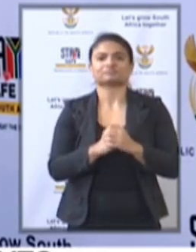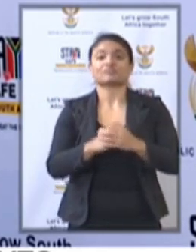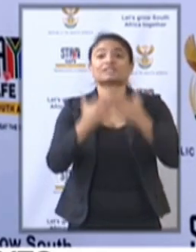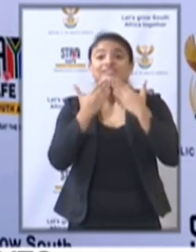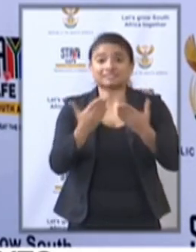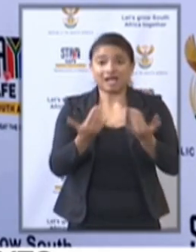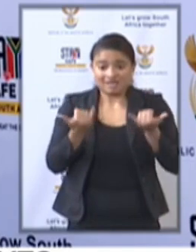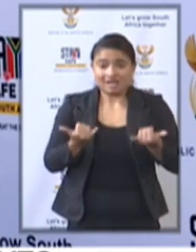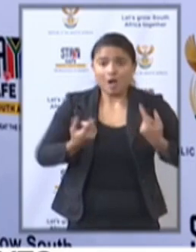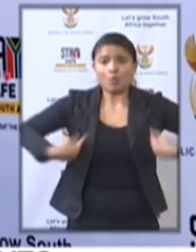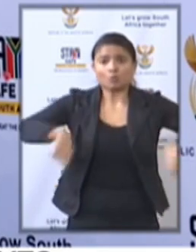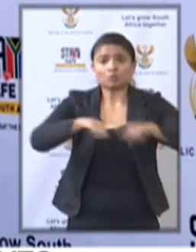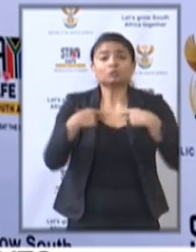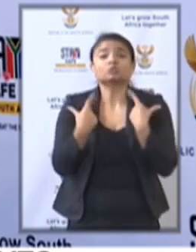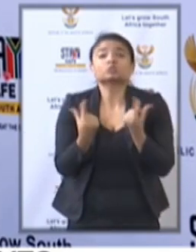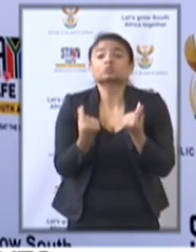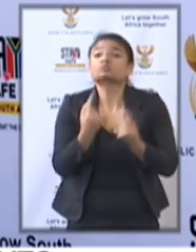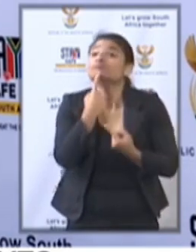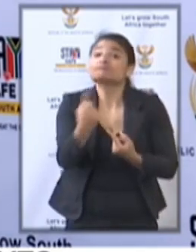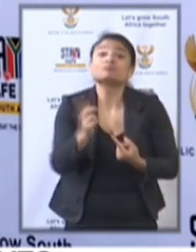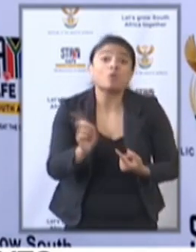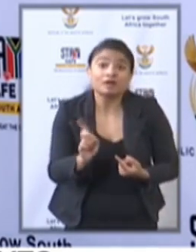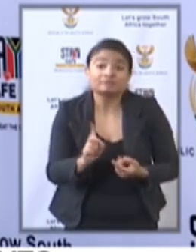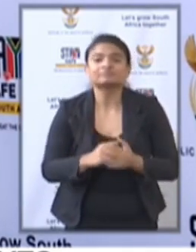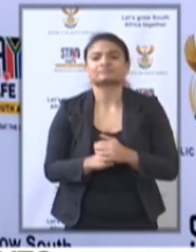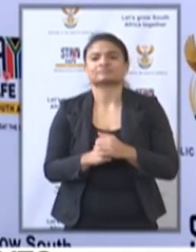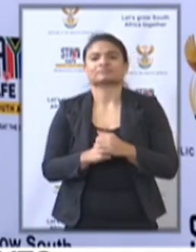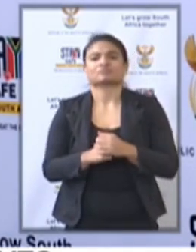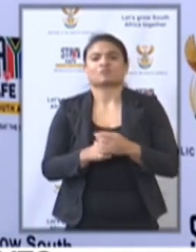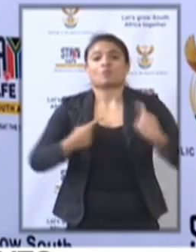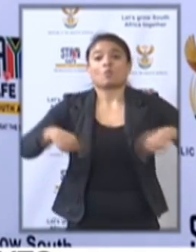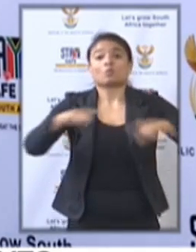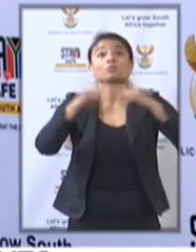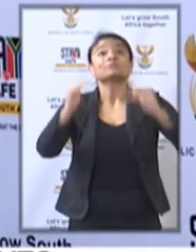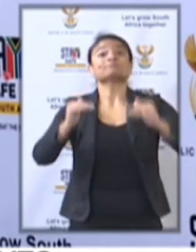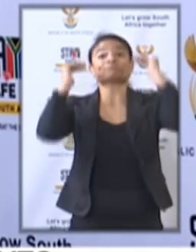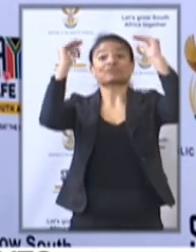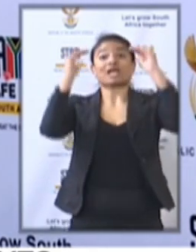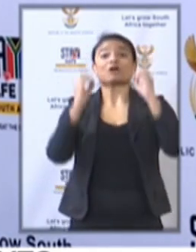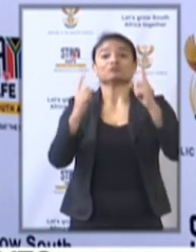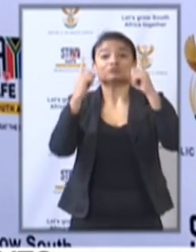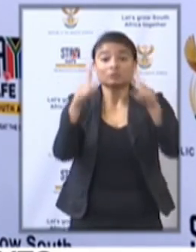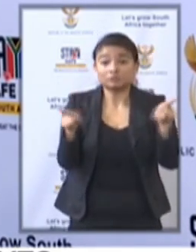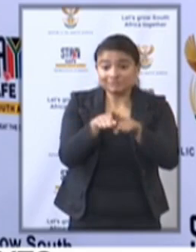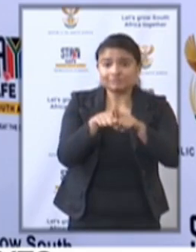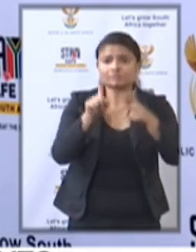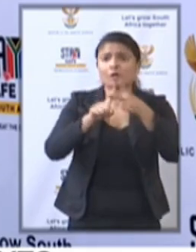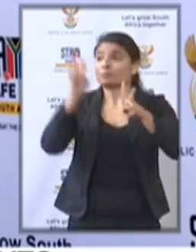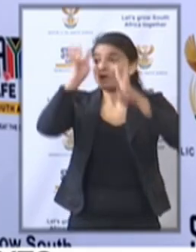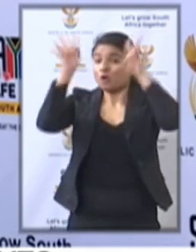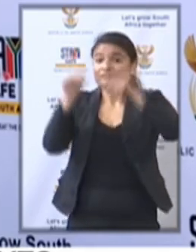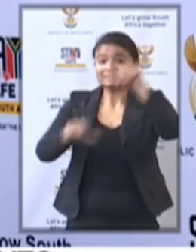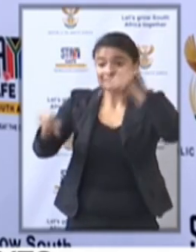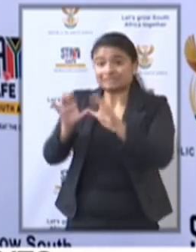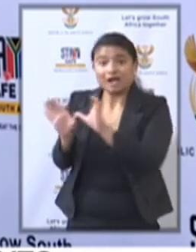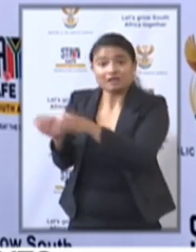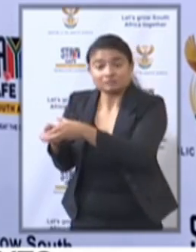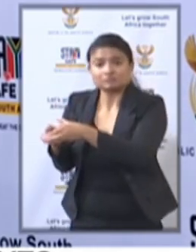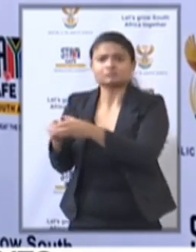esizenzayo ukuthi ezikhungweni zemfundo ephakeme kanye nasemkhakheni